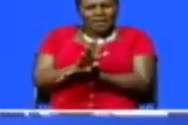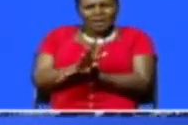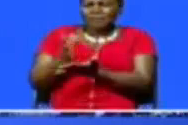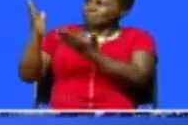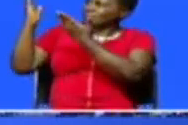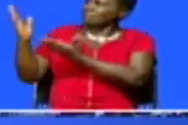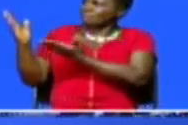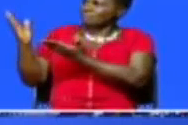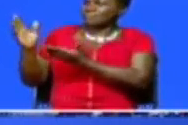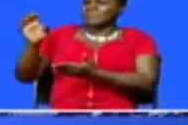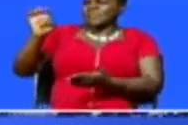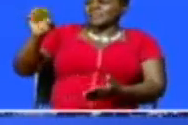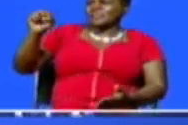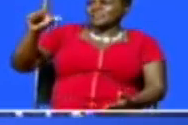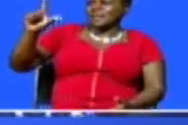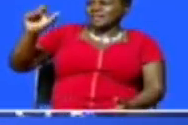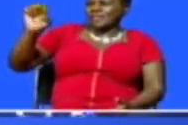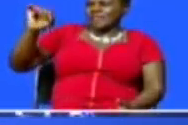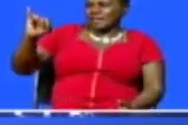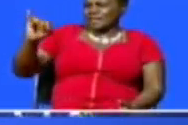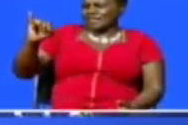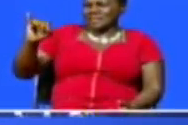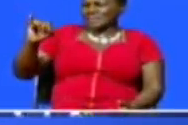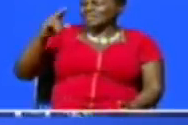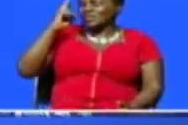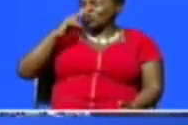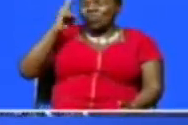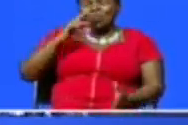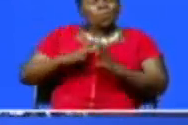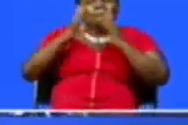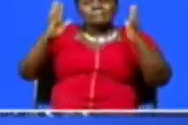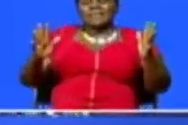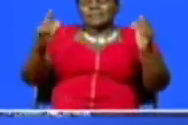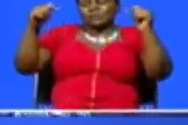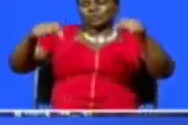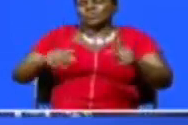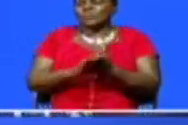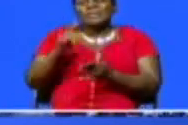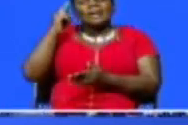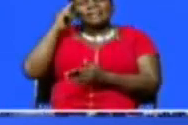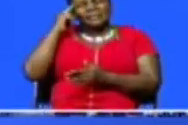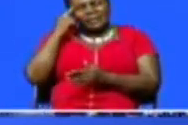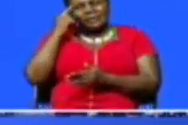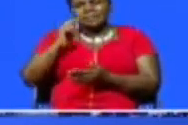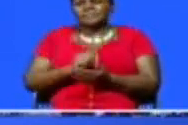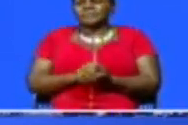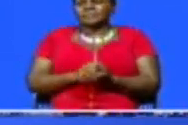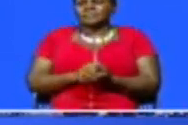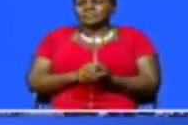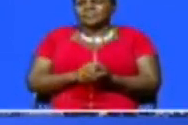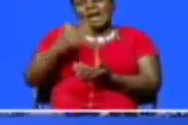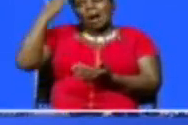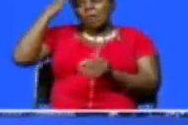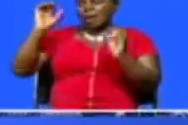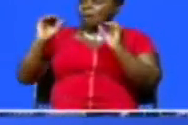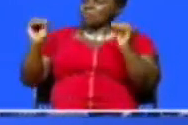Wamunyinyi, Eseli, and Cynthia Mutere. That is the joke of the year. I think, I don't